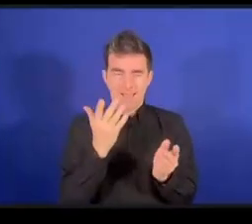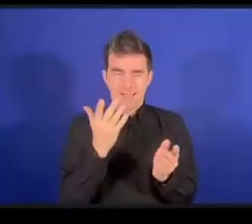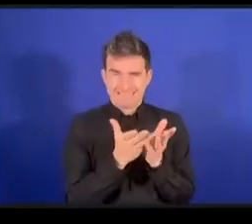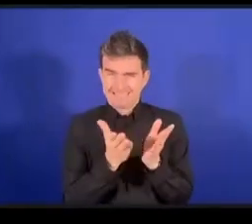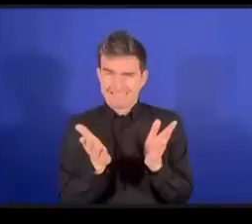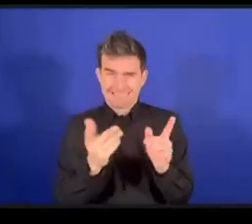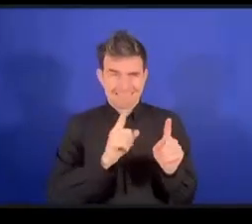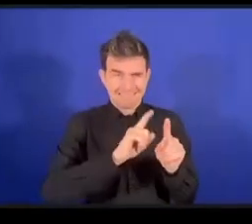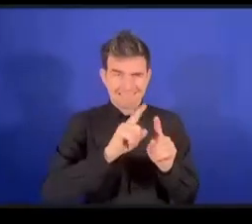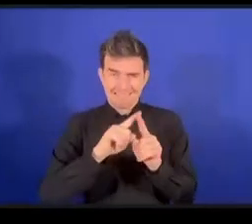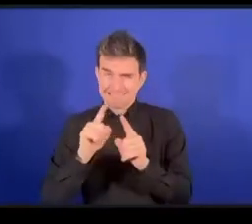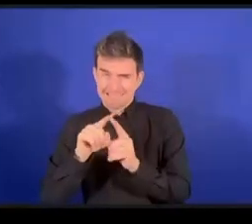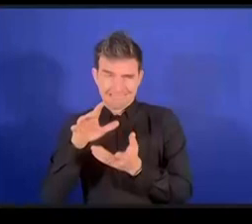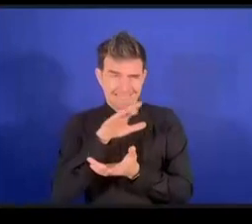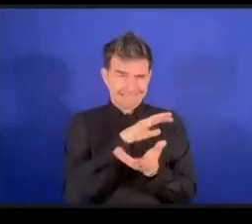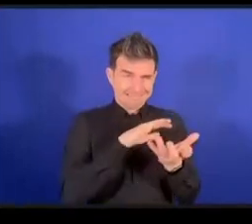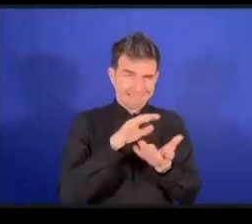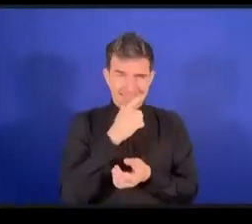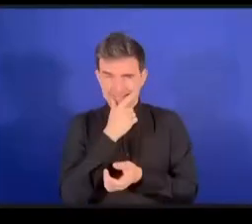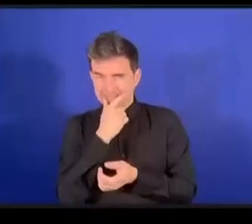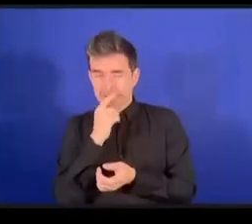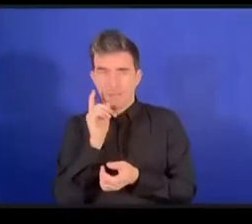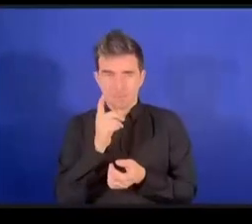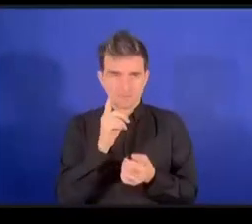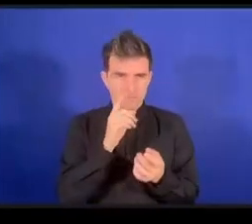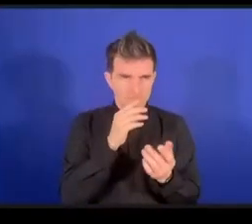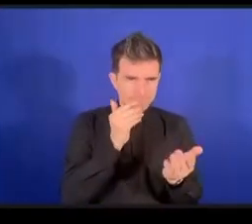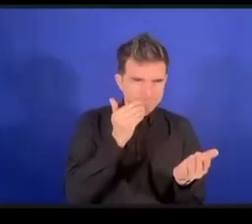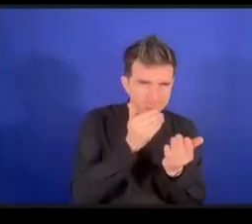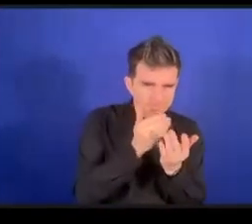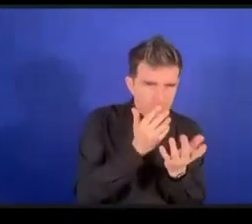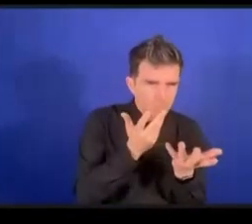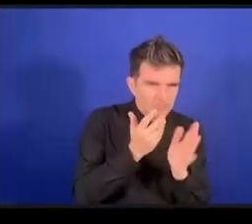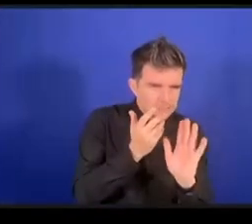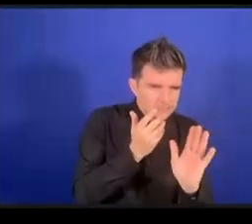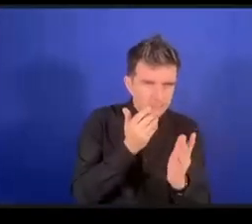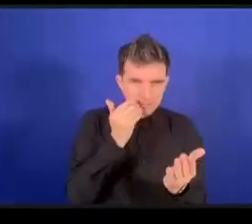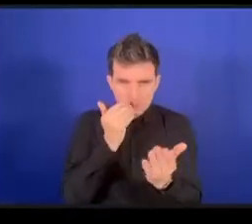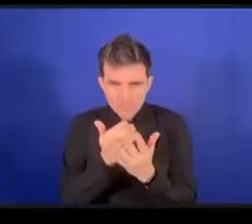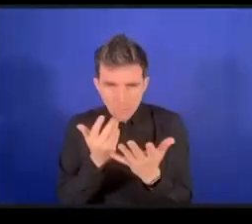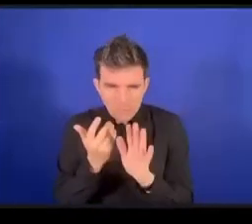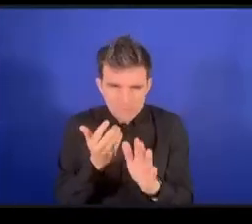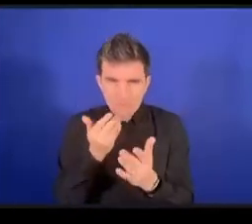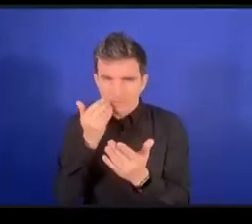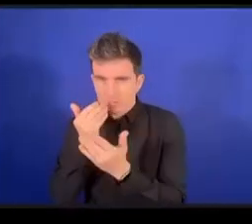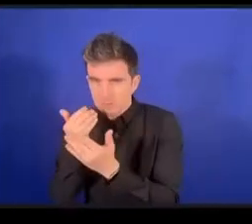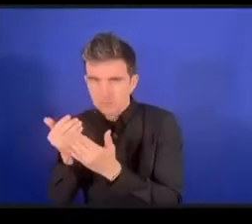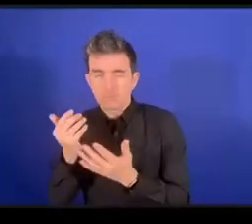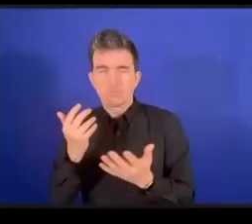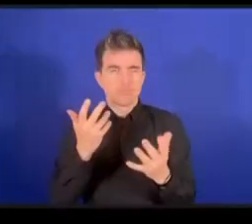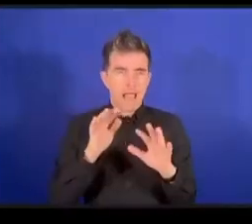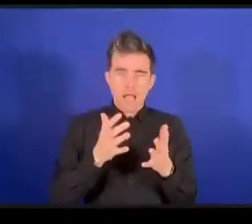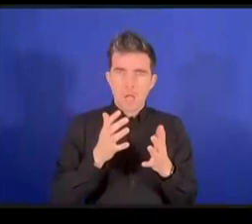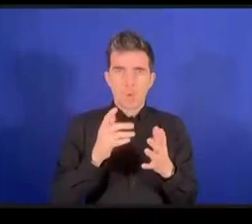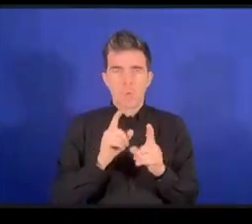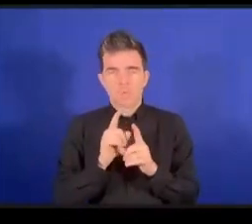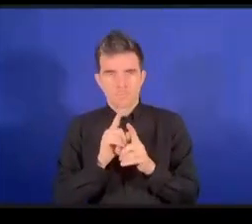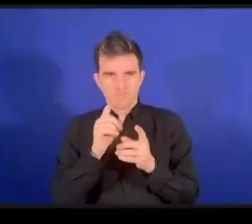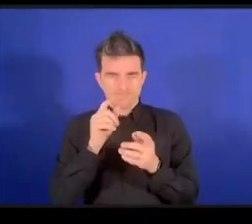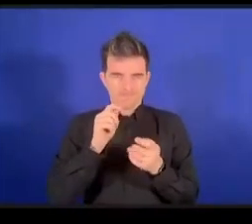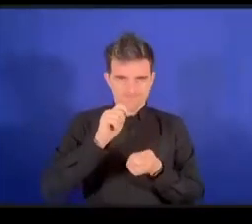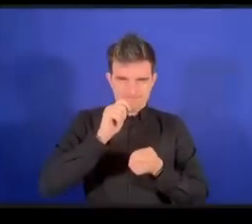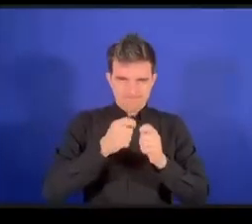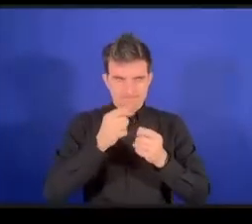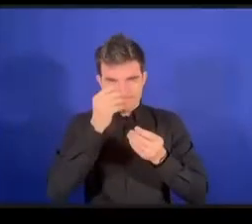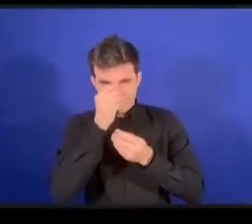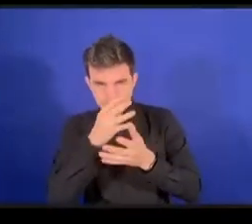changing the messaging between the IGF and certain sectors of industry. Some sectors of industry